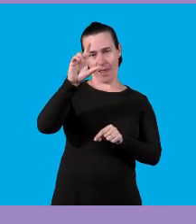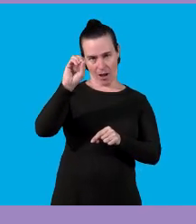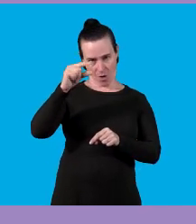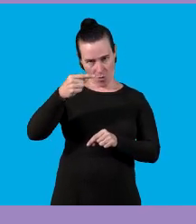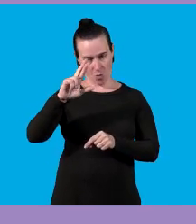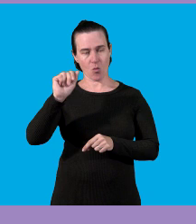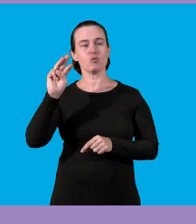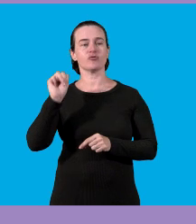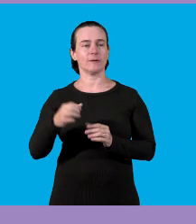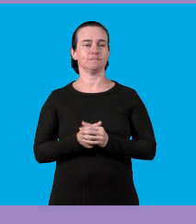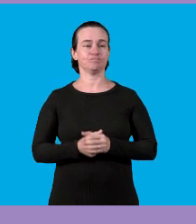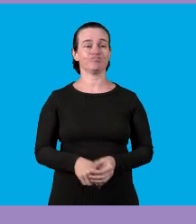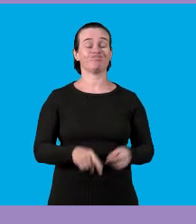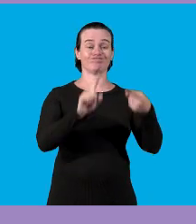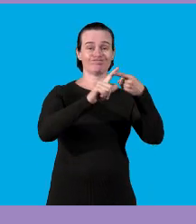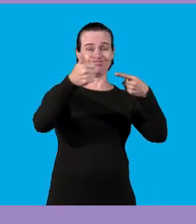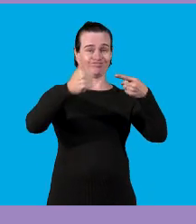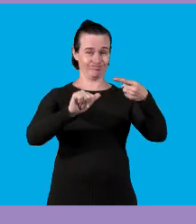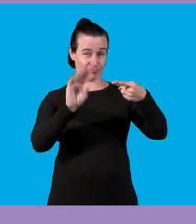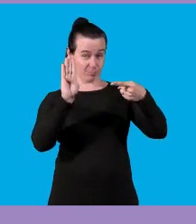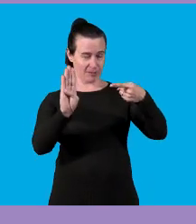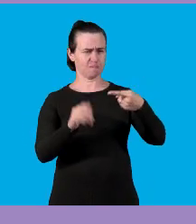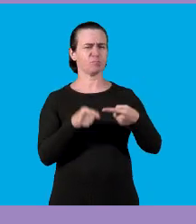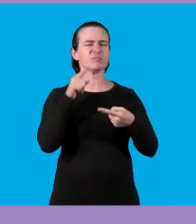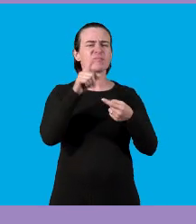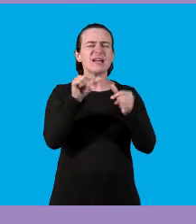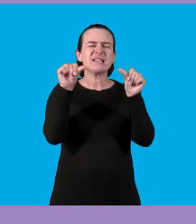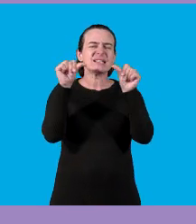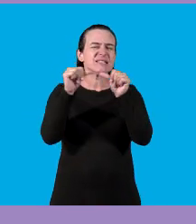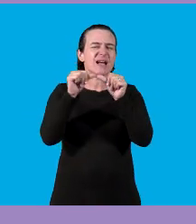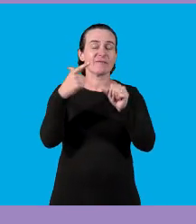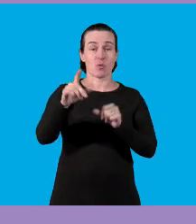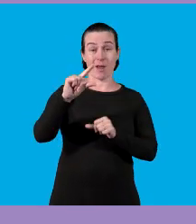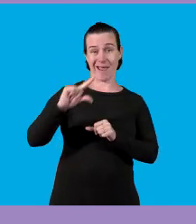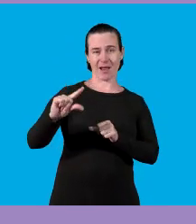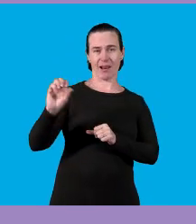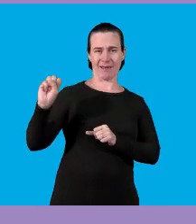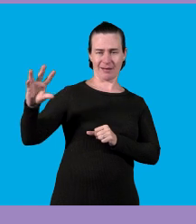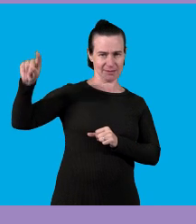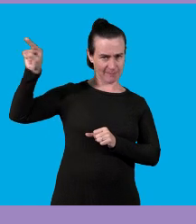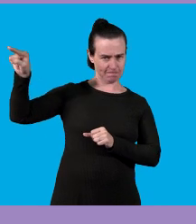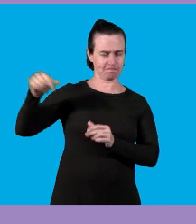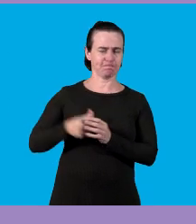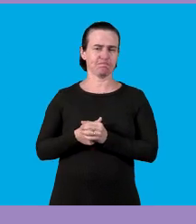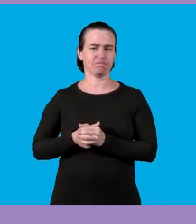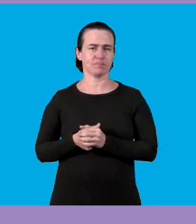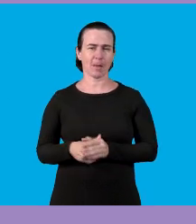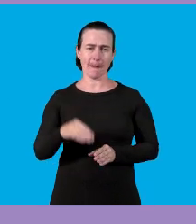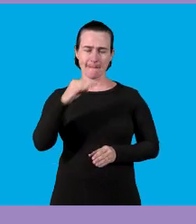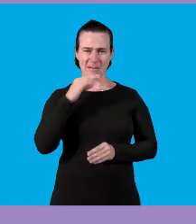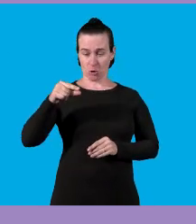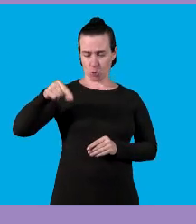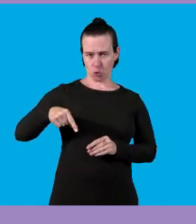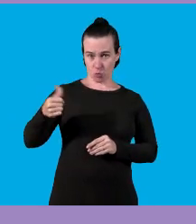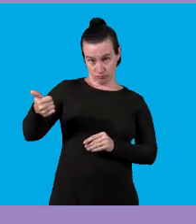What is the size of angle S? That is angle Q, and opposite angle is